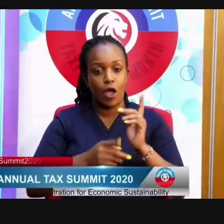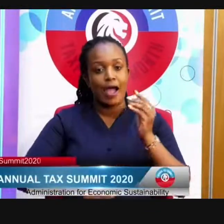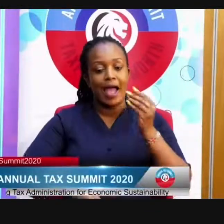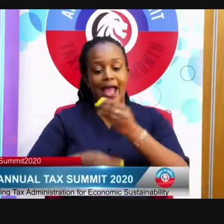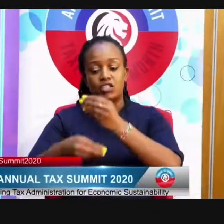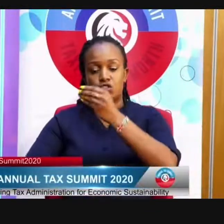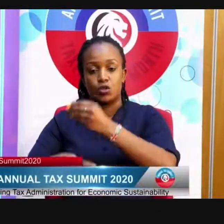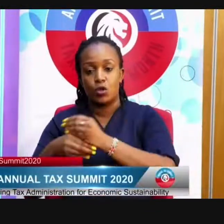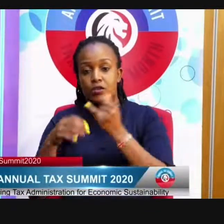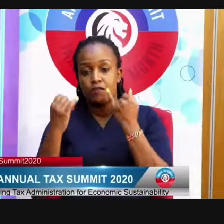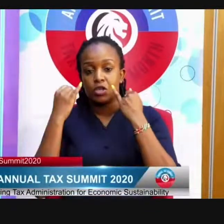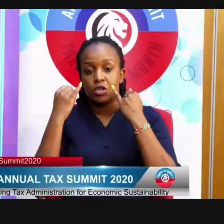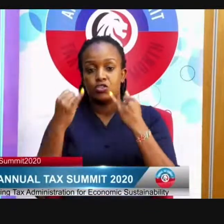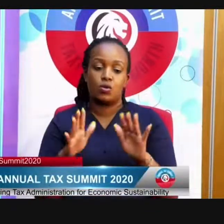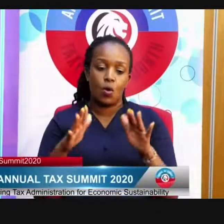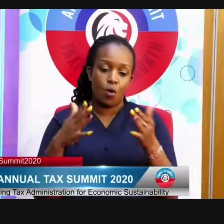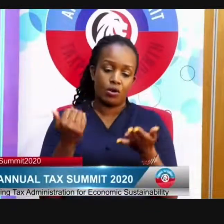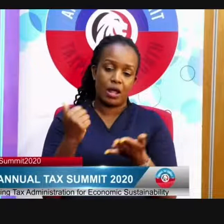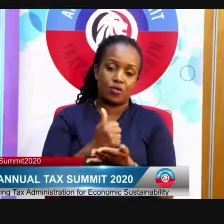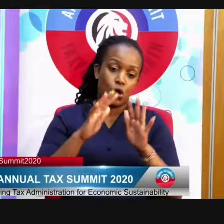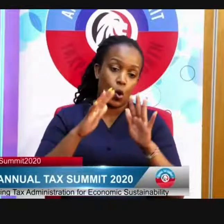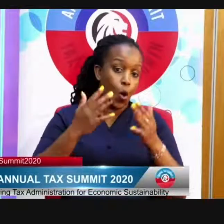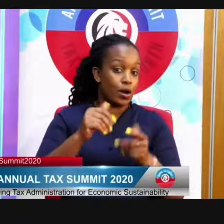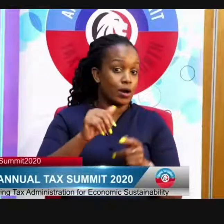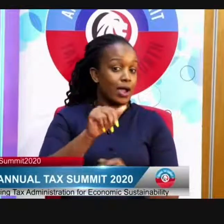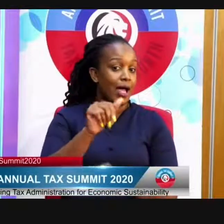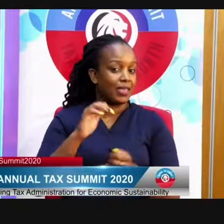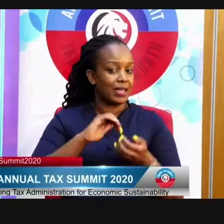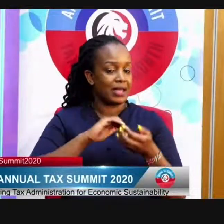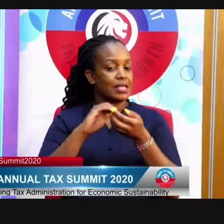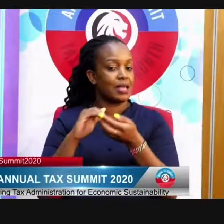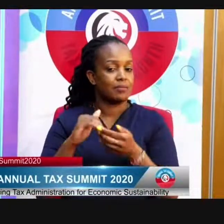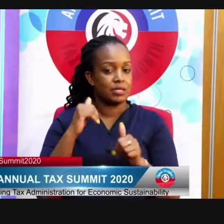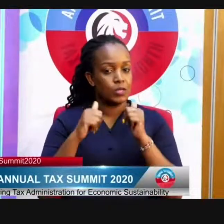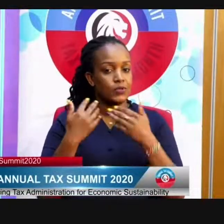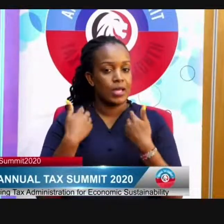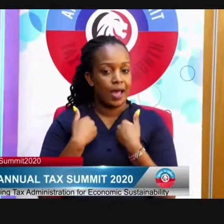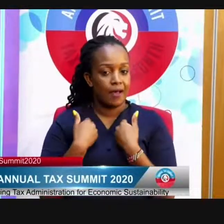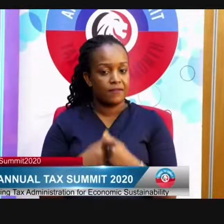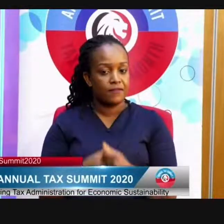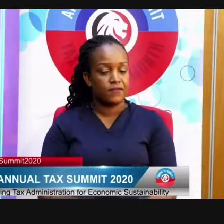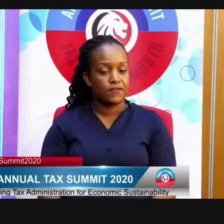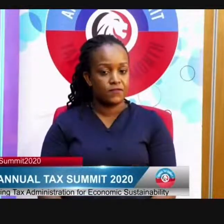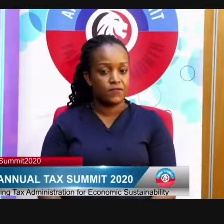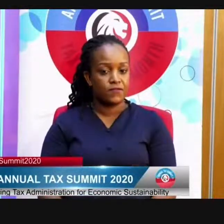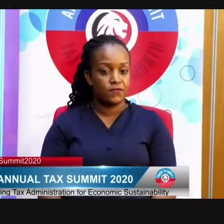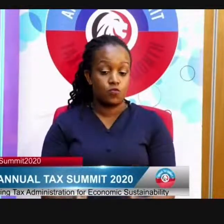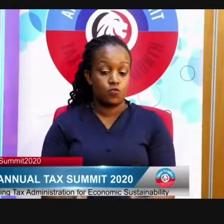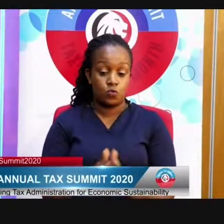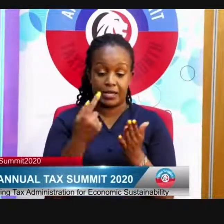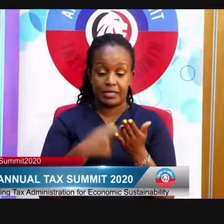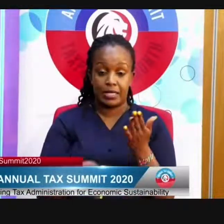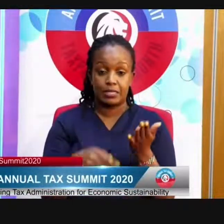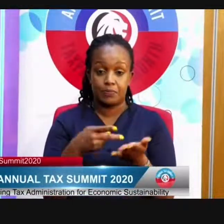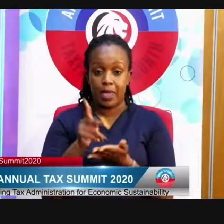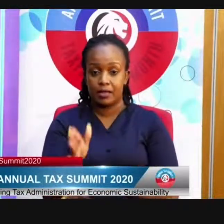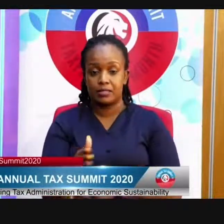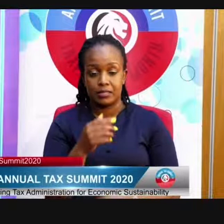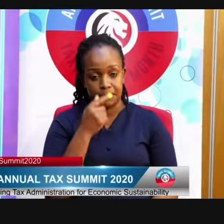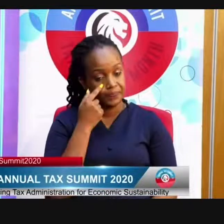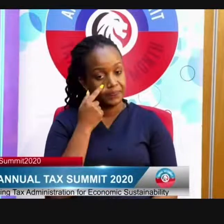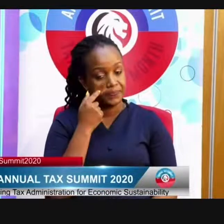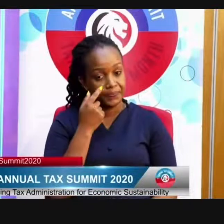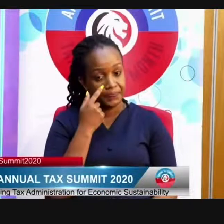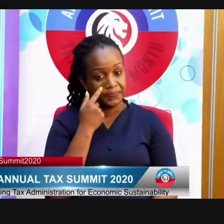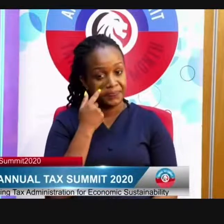any other engagements that we have with the taxpayers. In terms of the processes, Logan